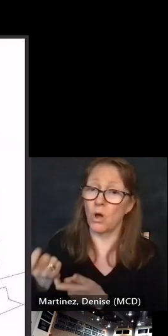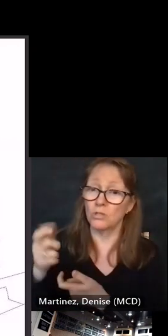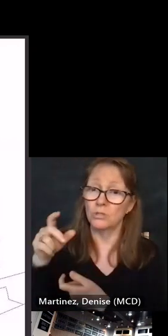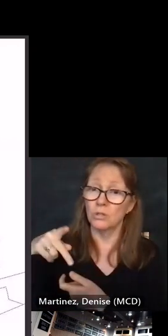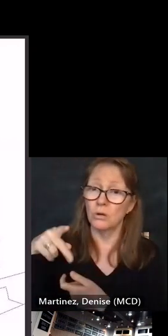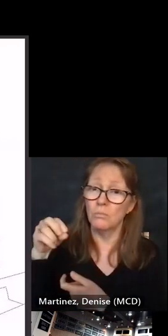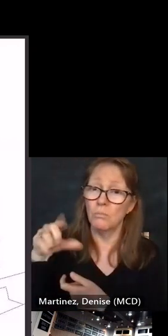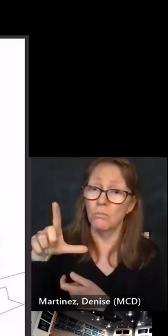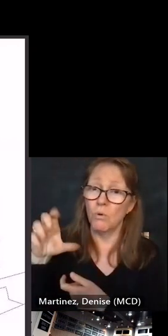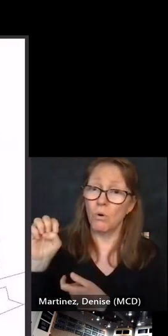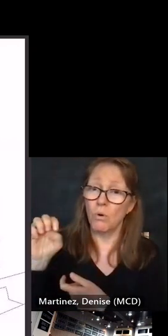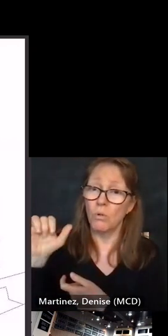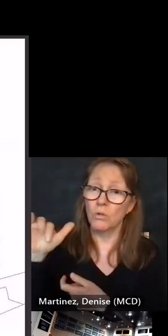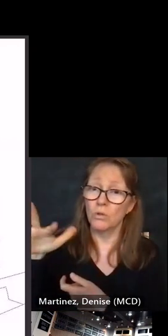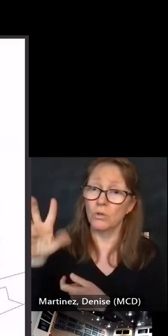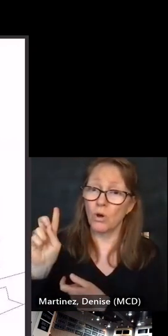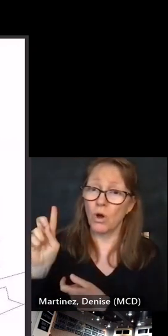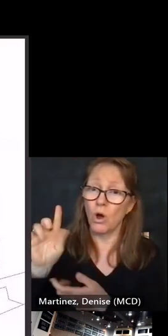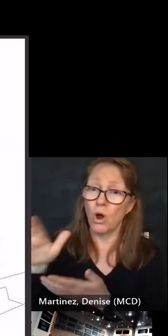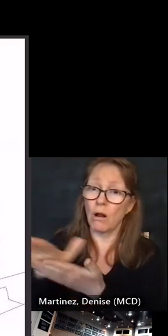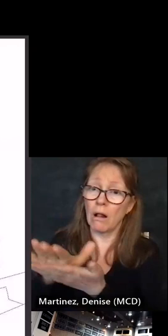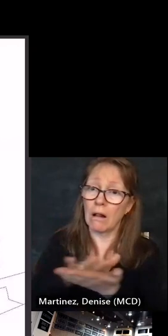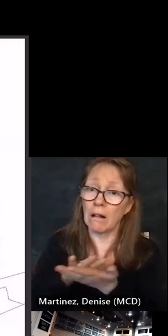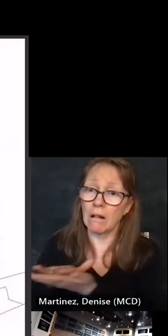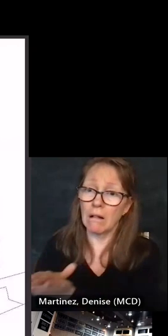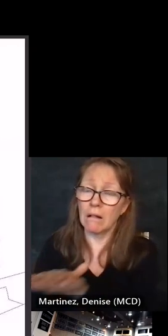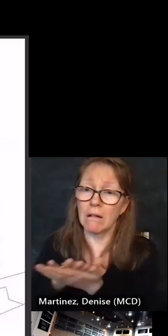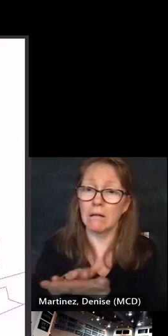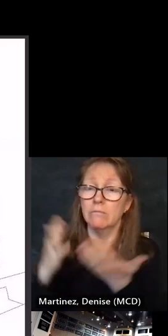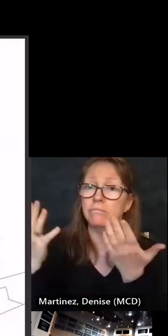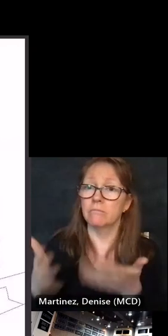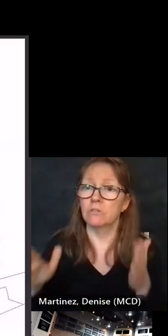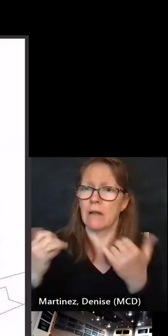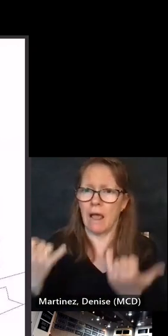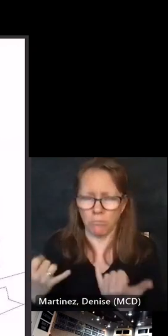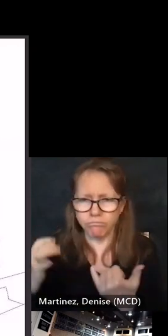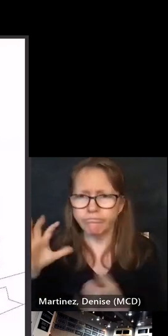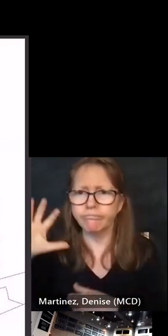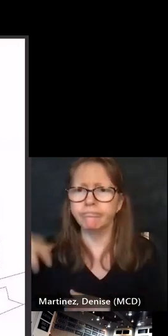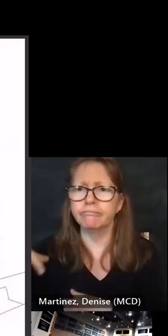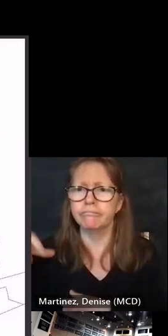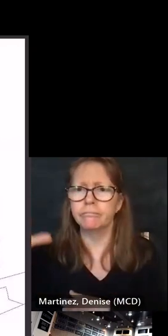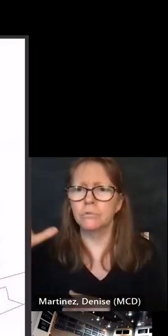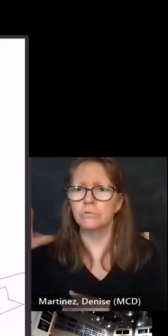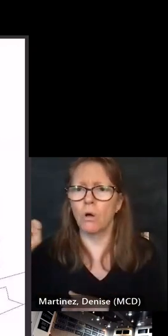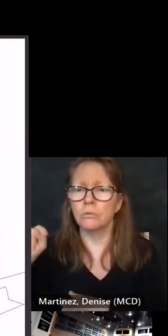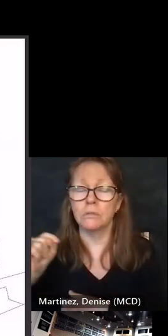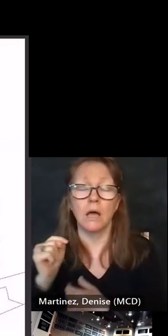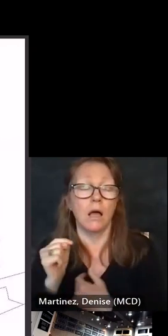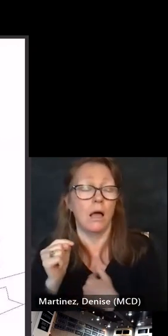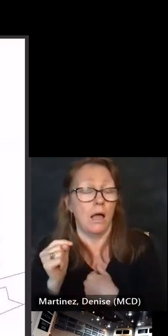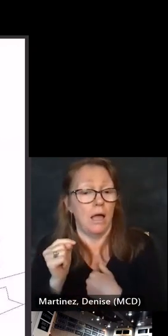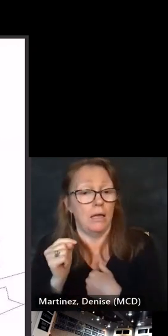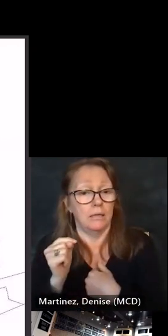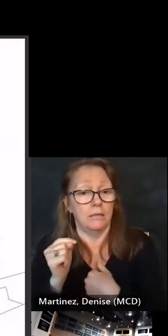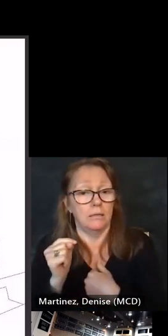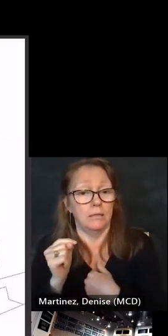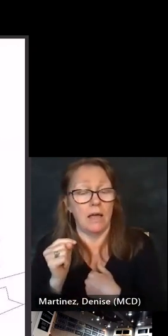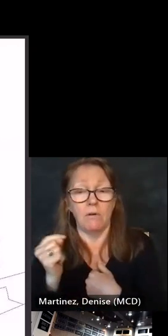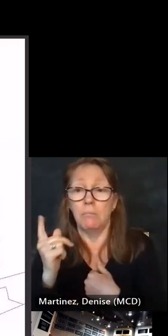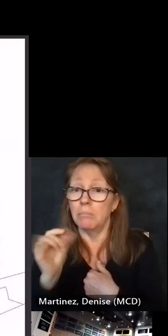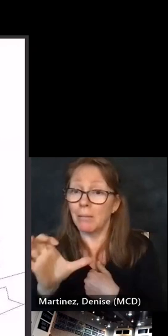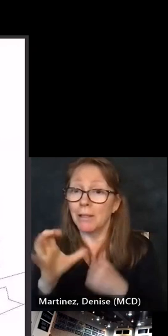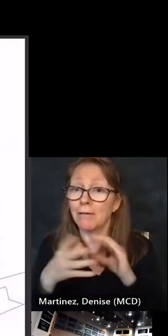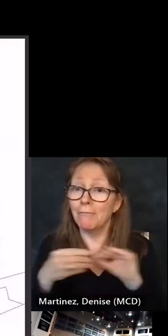cleared of poles, and now it's a salt yard. So I want to say that only because I have a public forum here. And